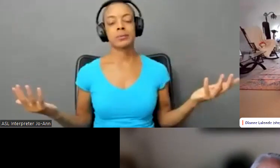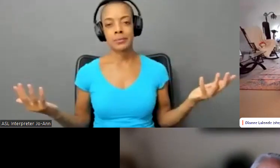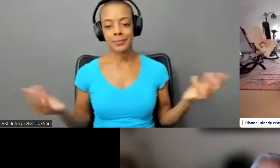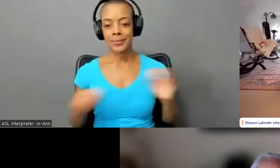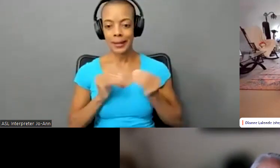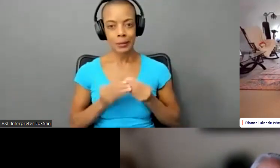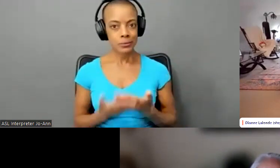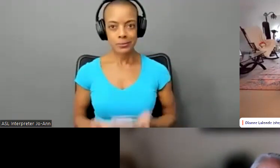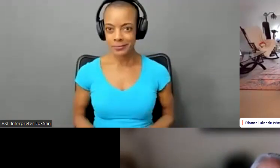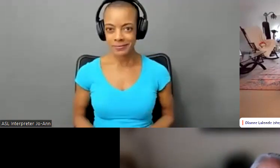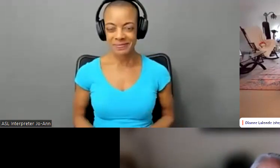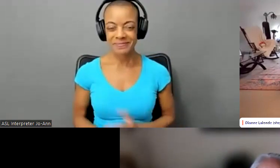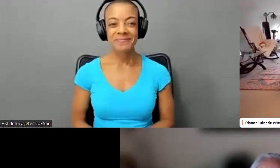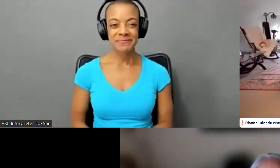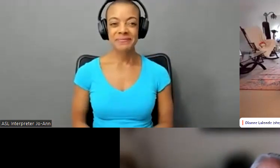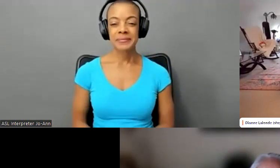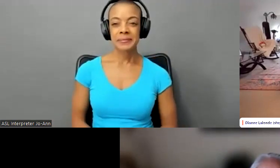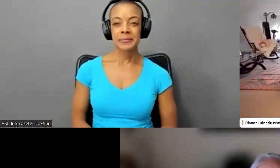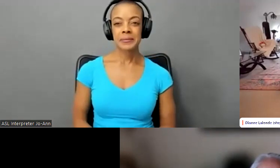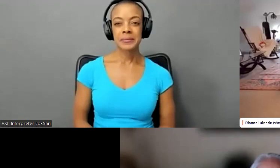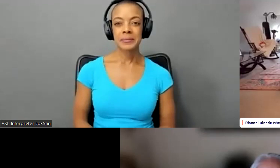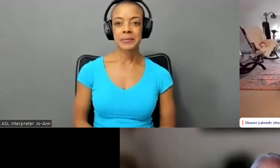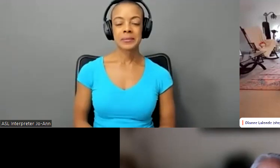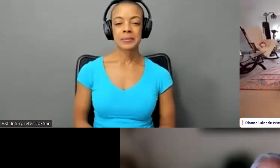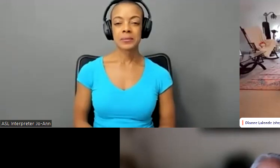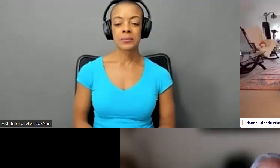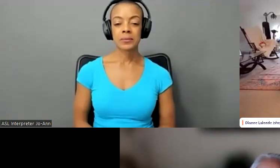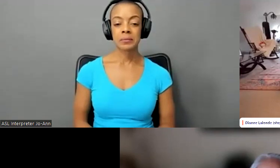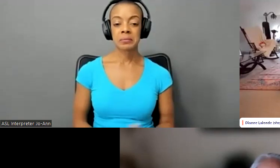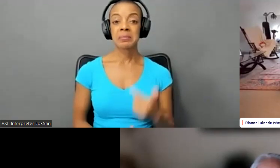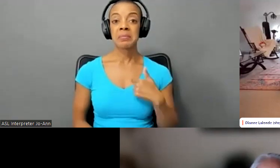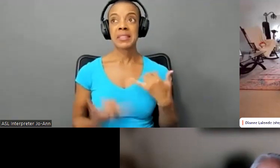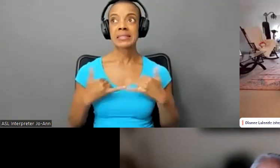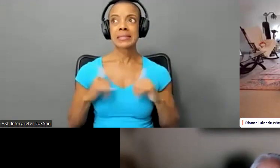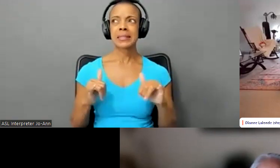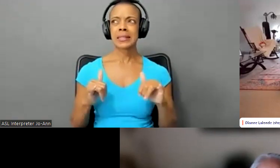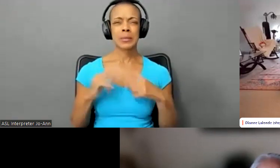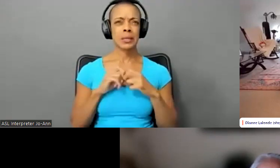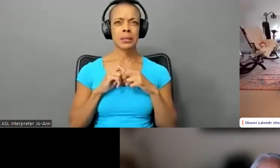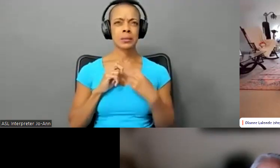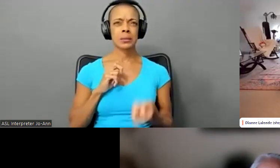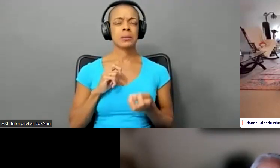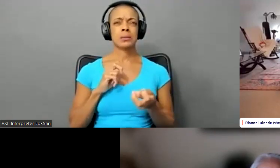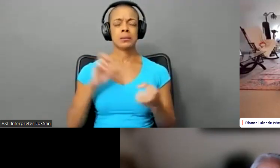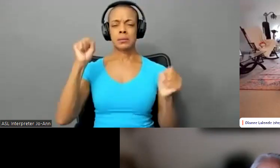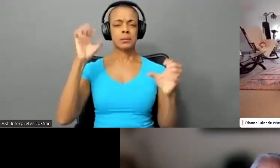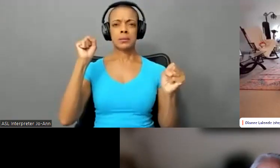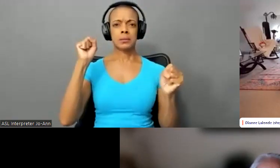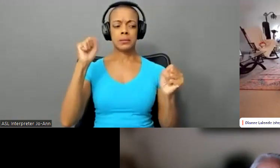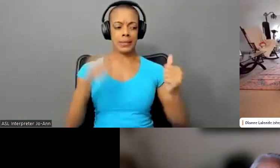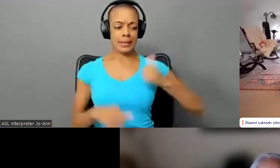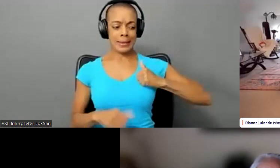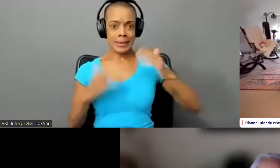I think am somewhat in awe that as Canadians, people have not been